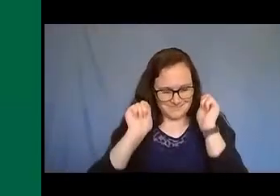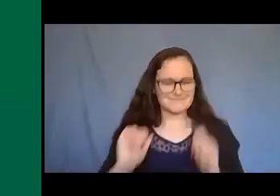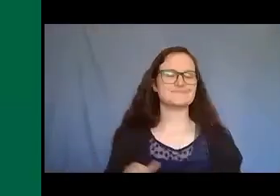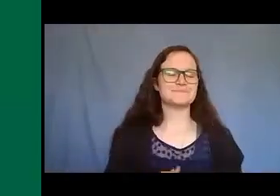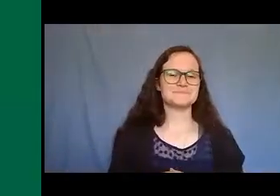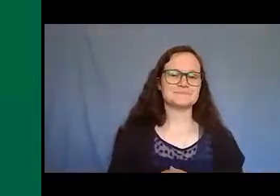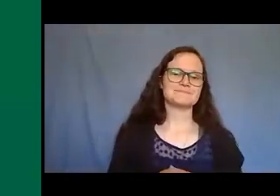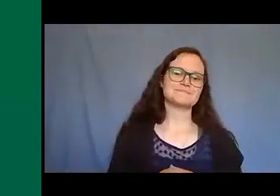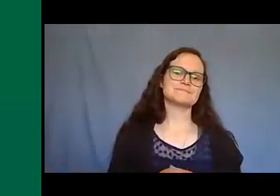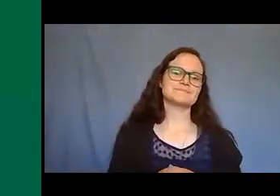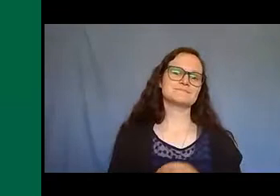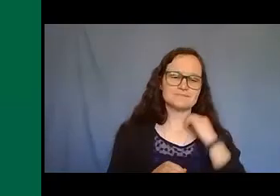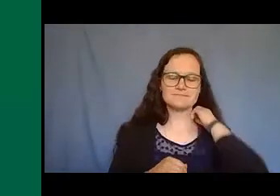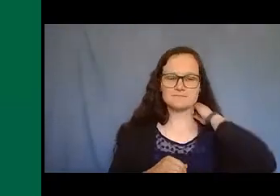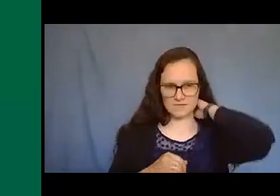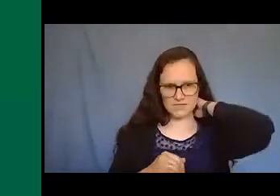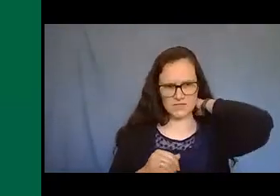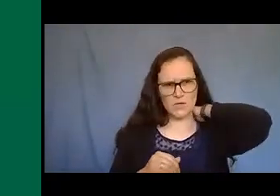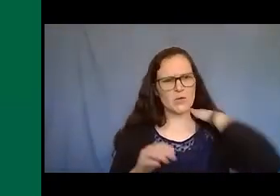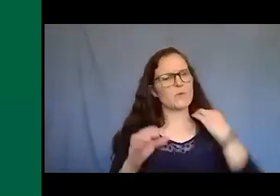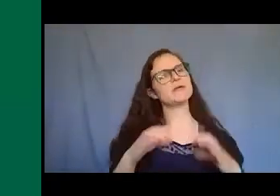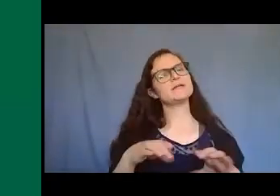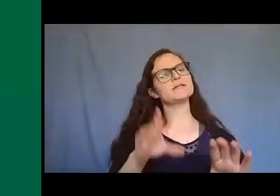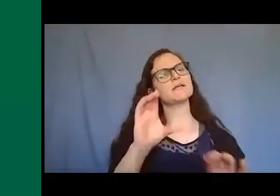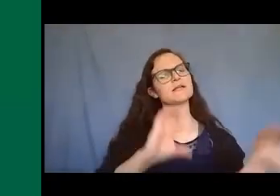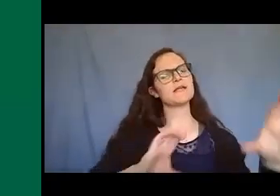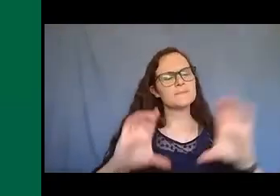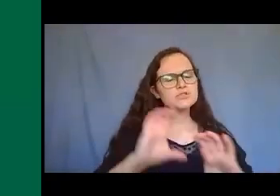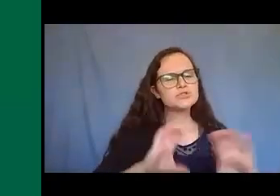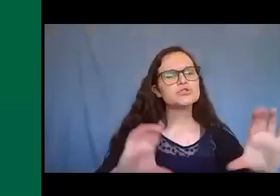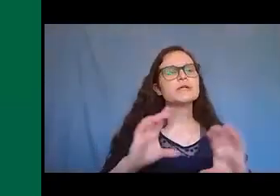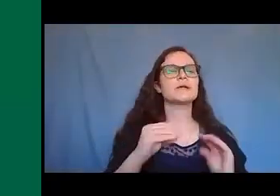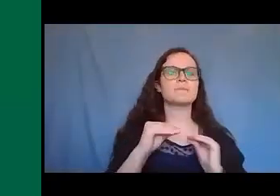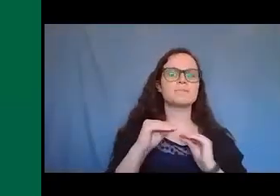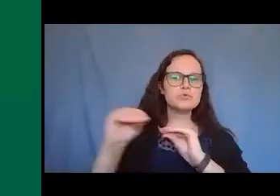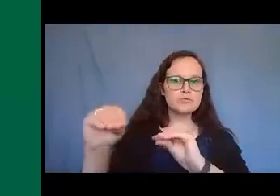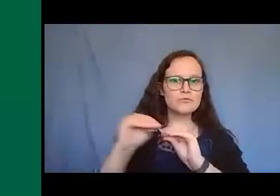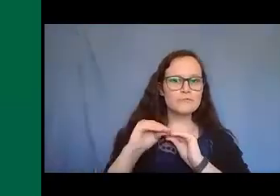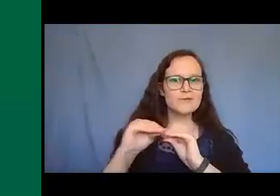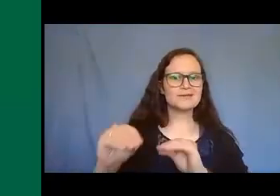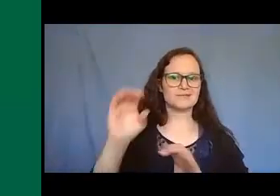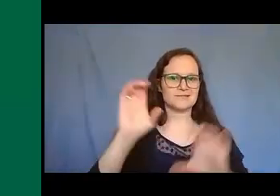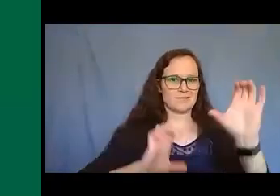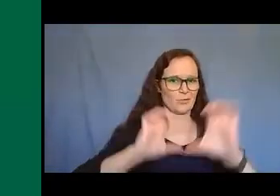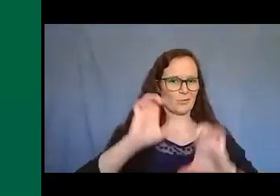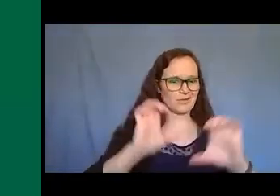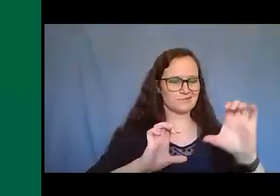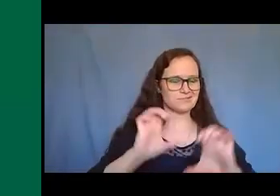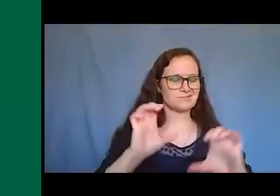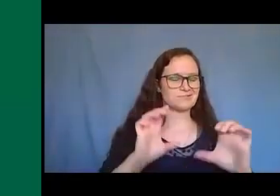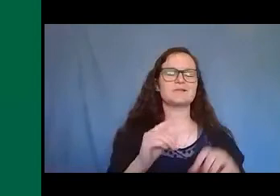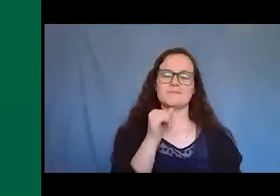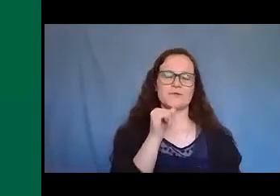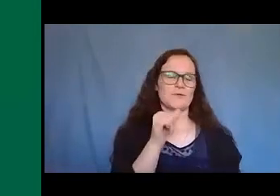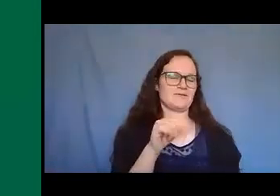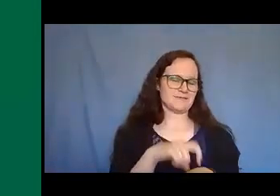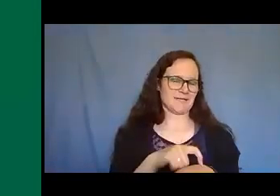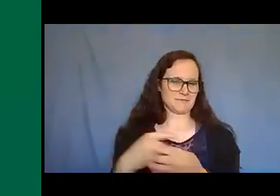total chemistry. We did some mobility experiments, which I won't unfortunately have time to talk about today,